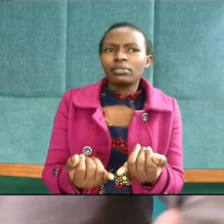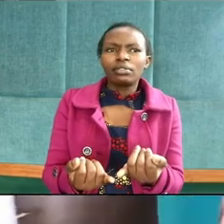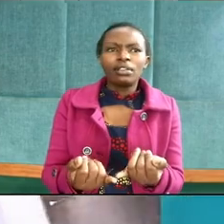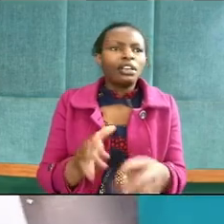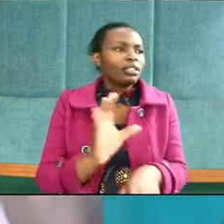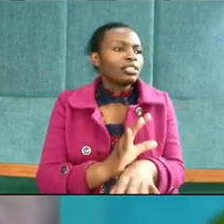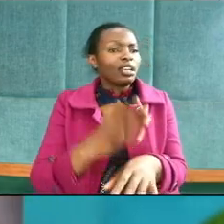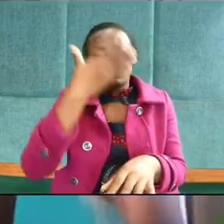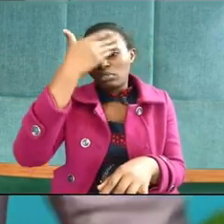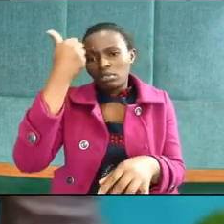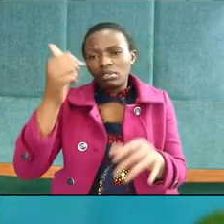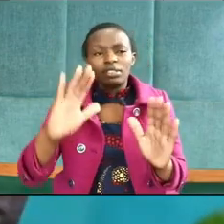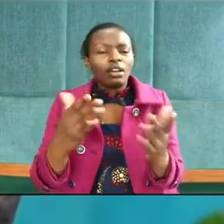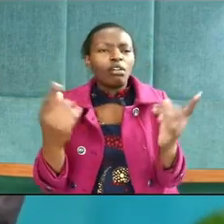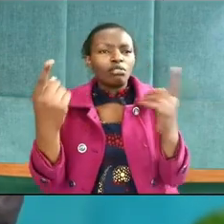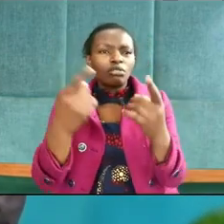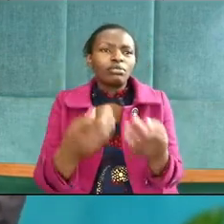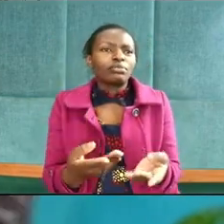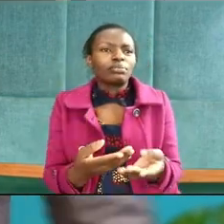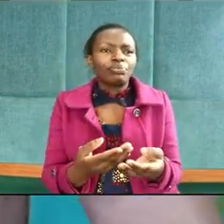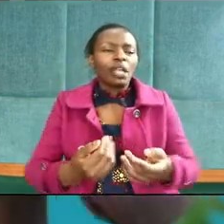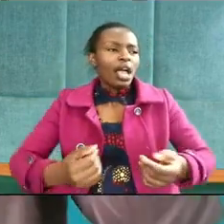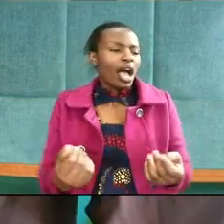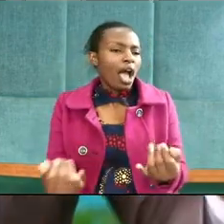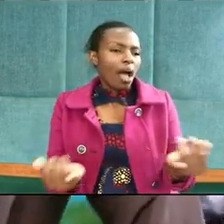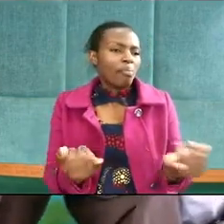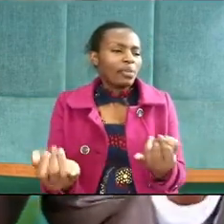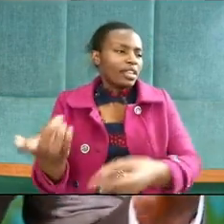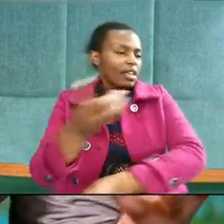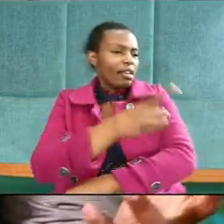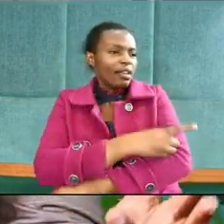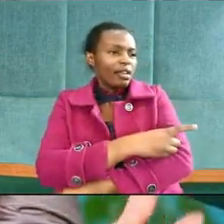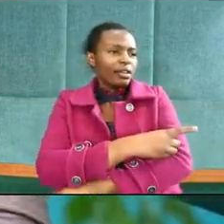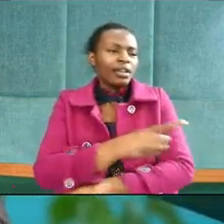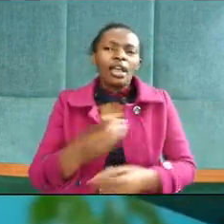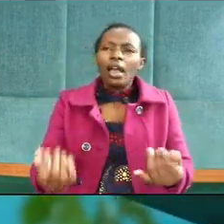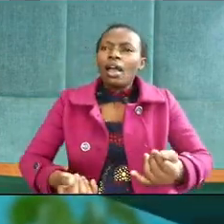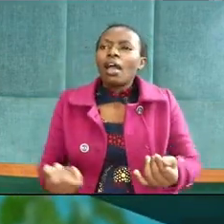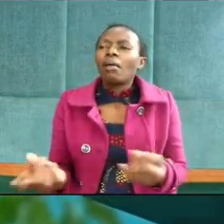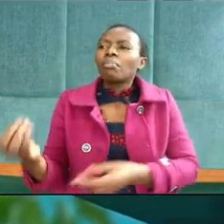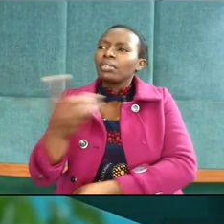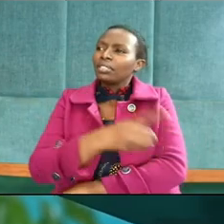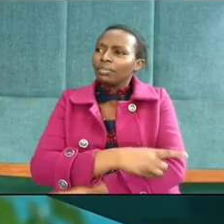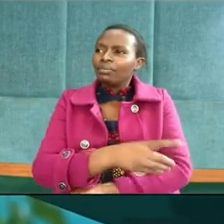how to respond. Happy Sabbath. Happy day.